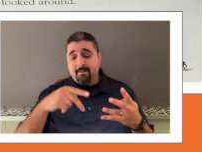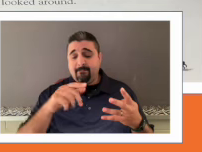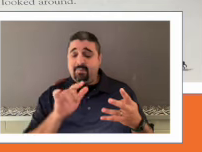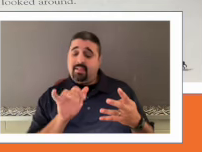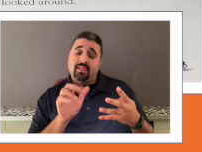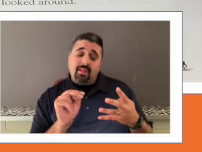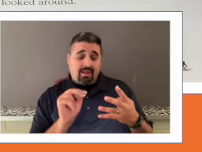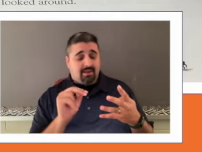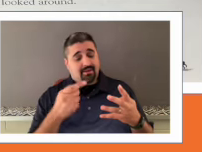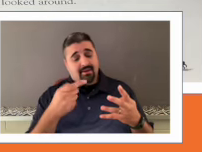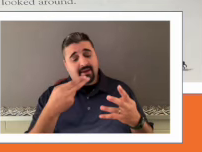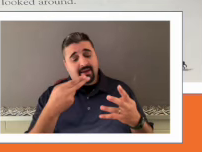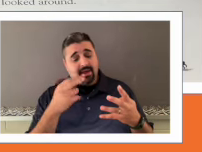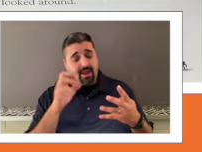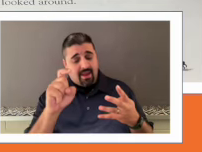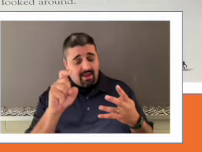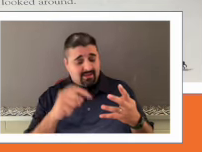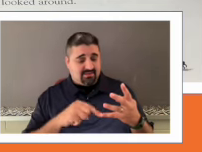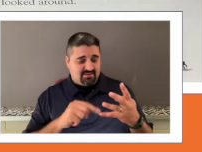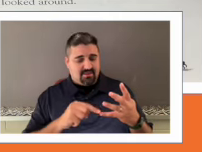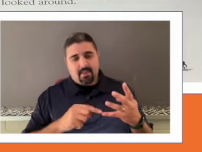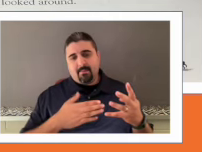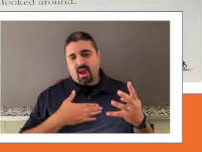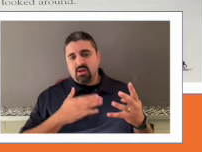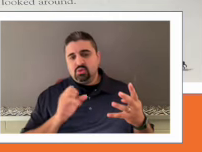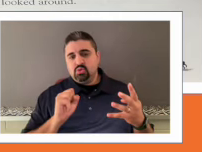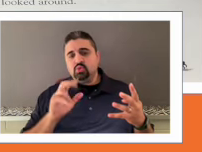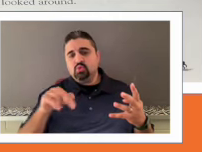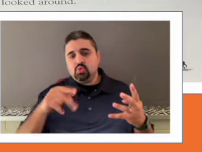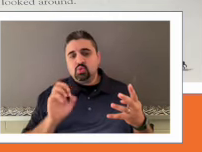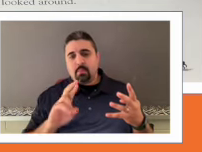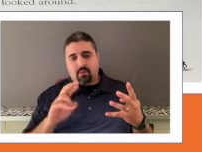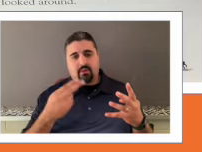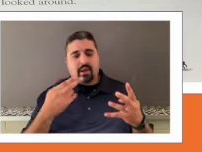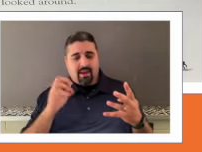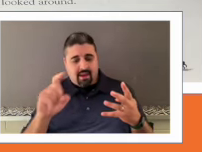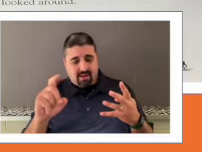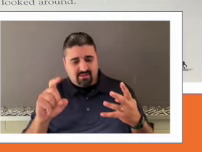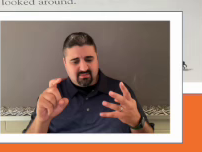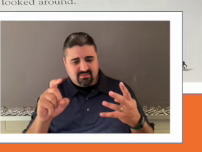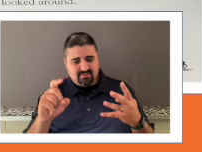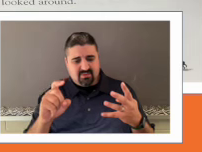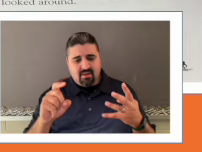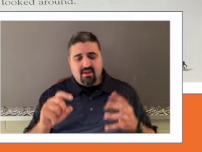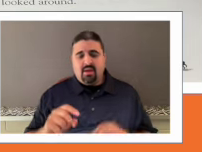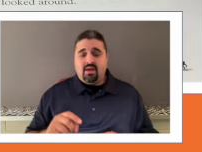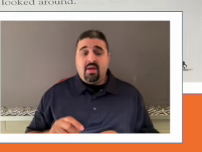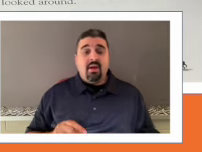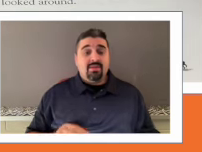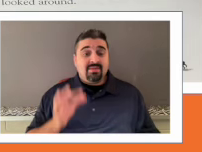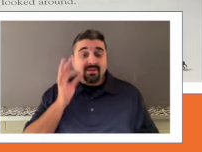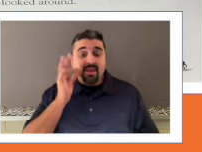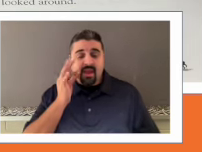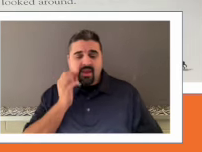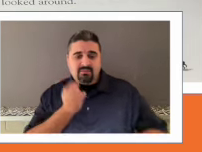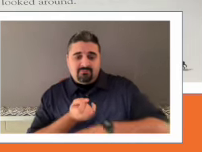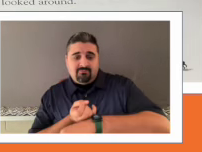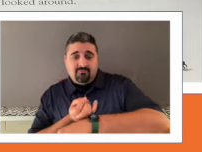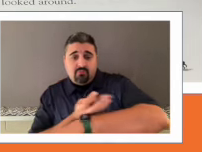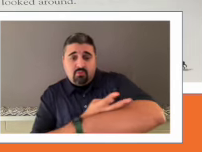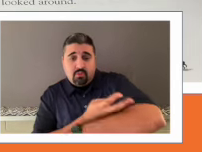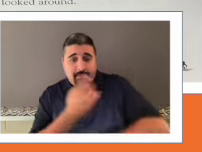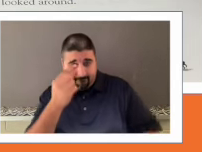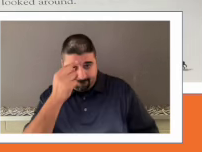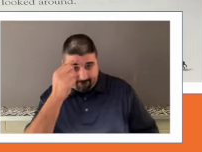Big Hex, Little Hex, and Plain Hex. The cats had black hair